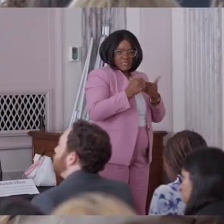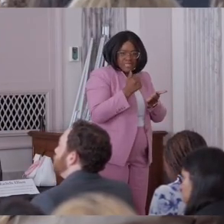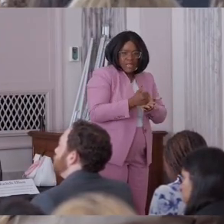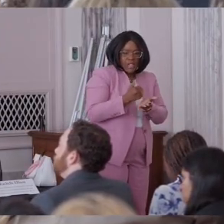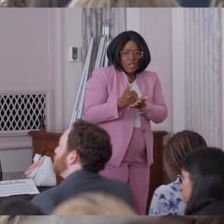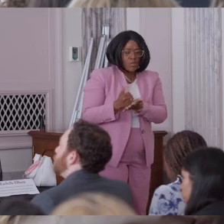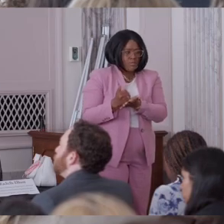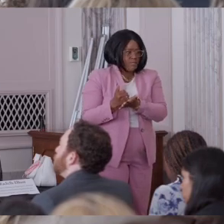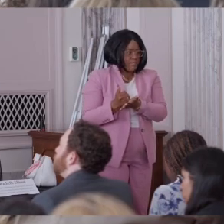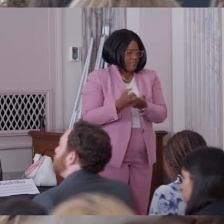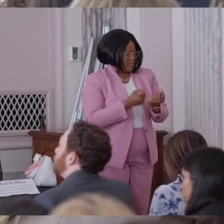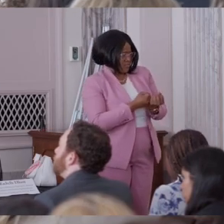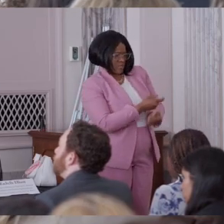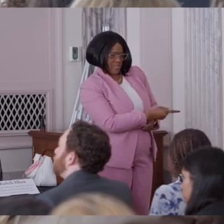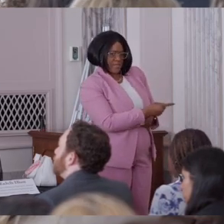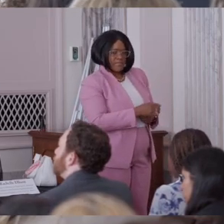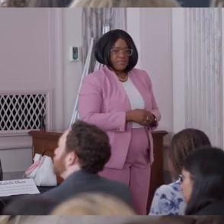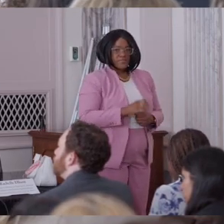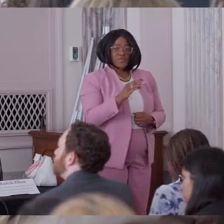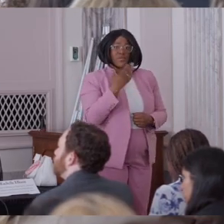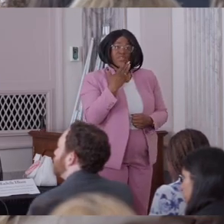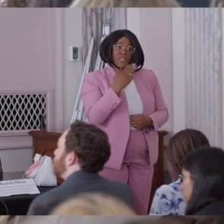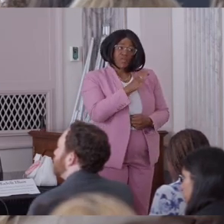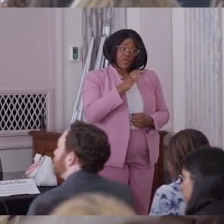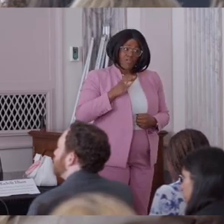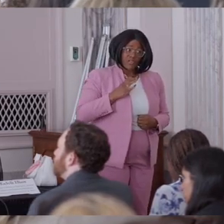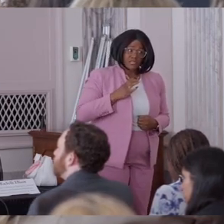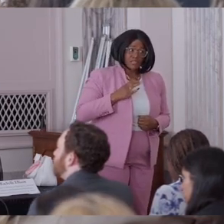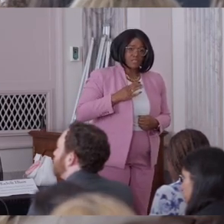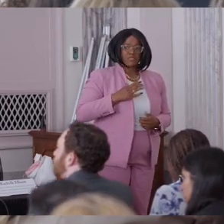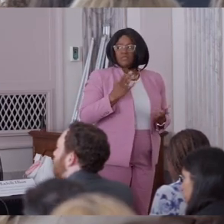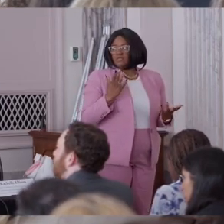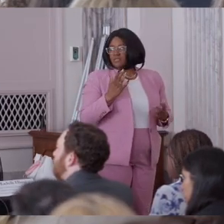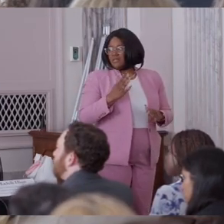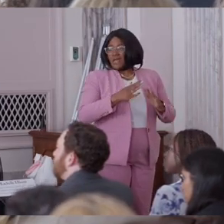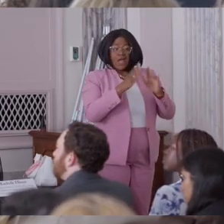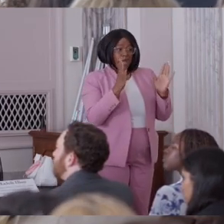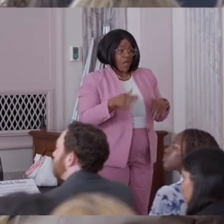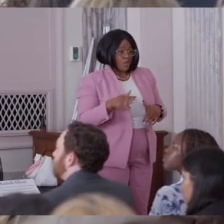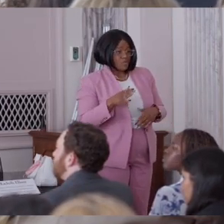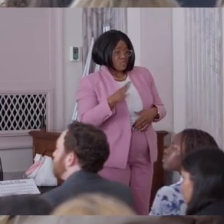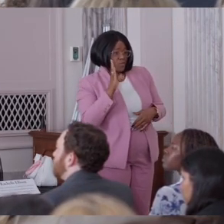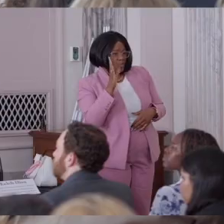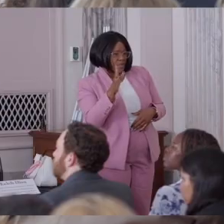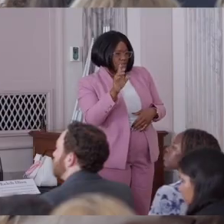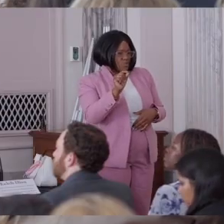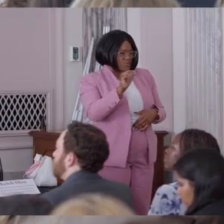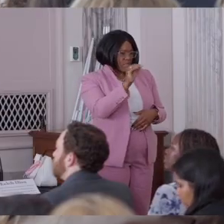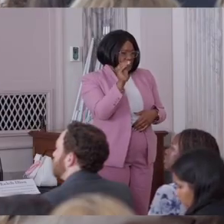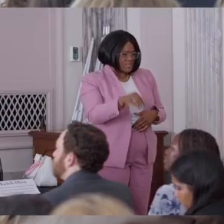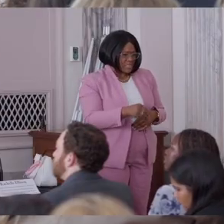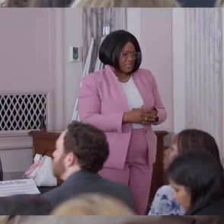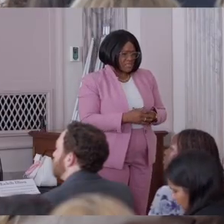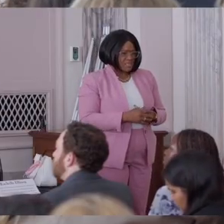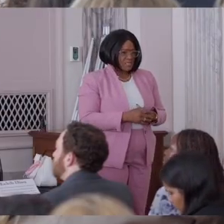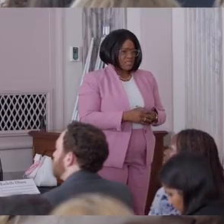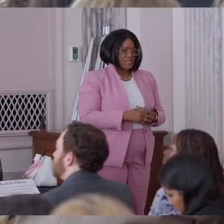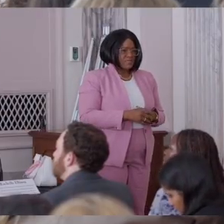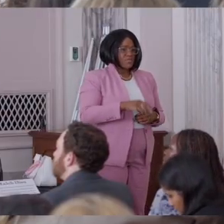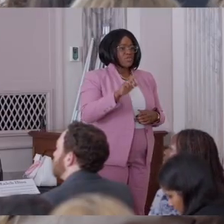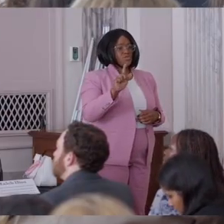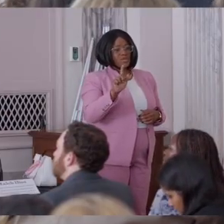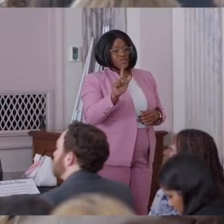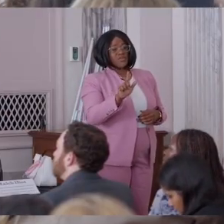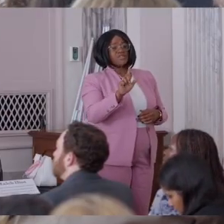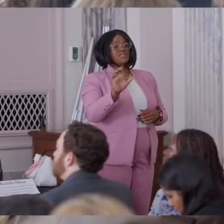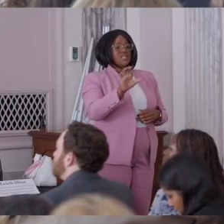my notes and make sure there's points. Oh, thank you. Congress, I think, will be passing today the 21st Century Road to Housing. That's going to be really important. If you